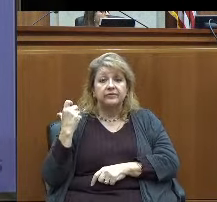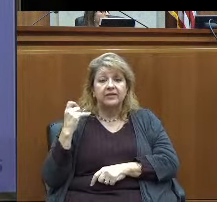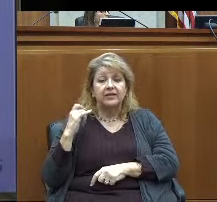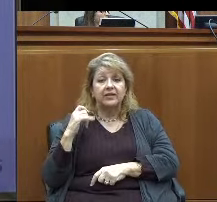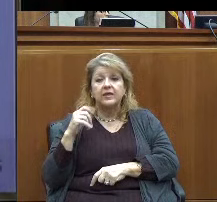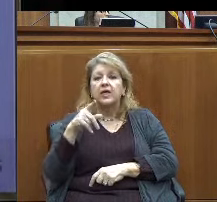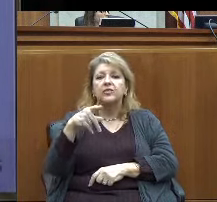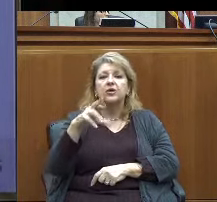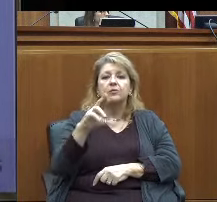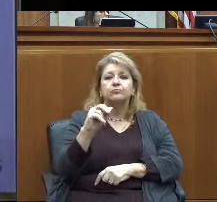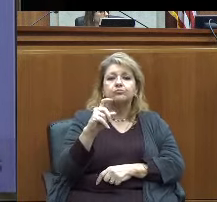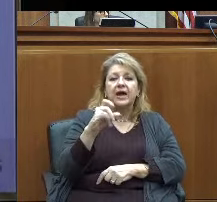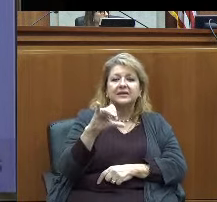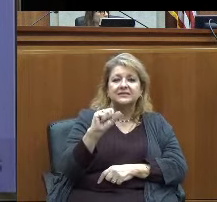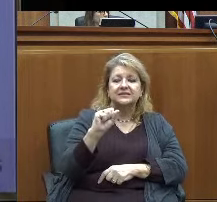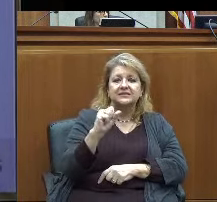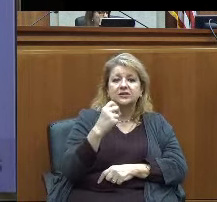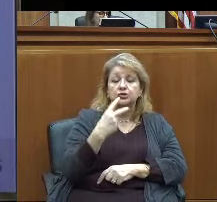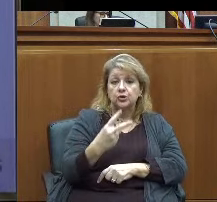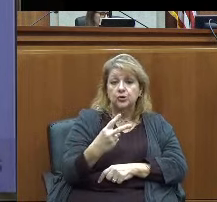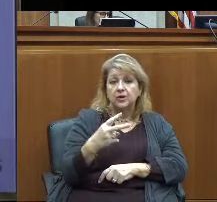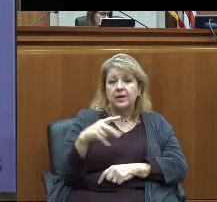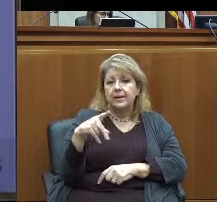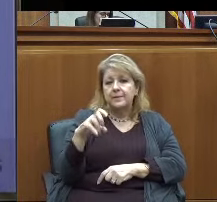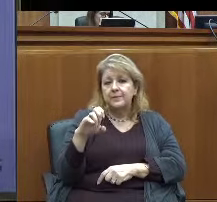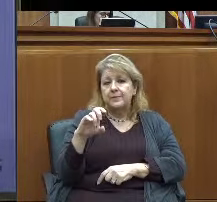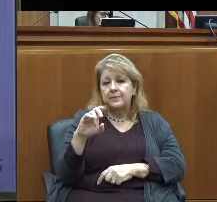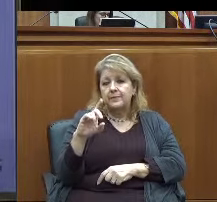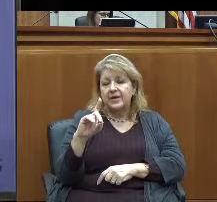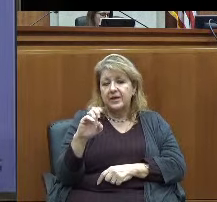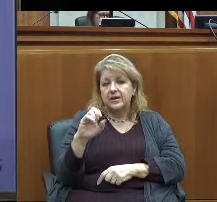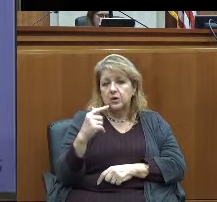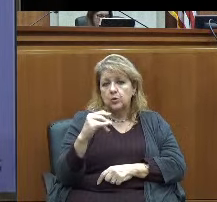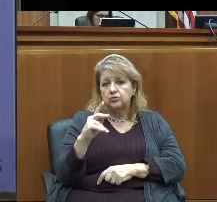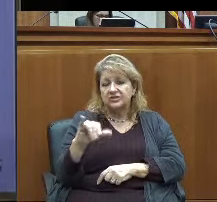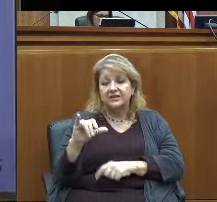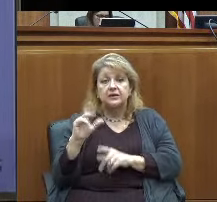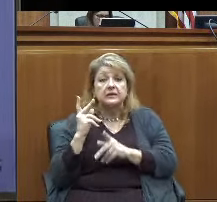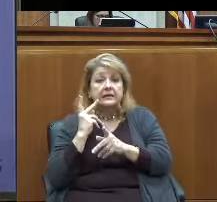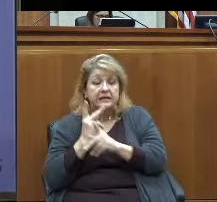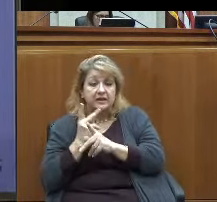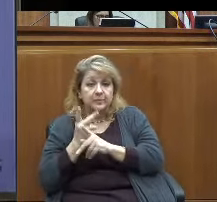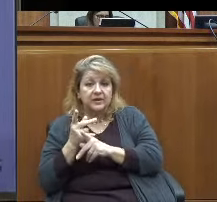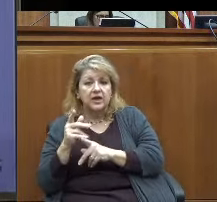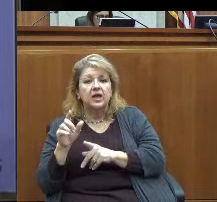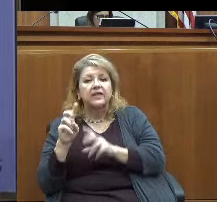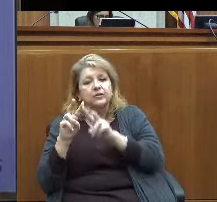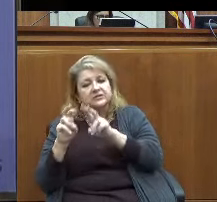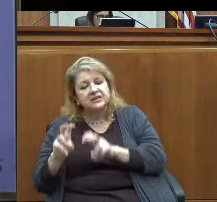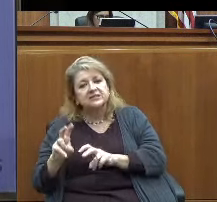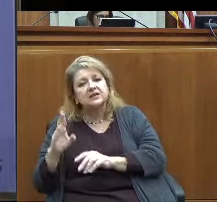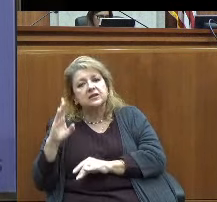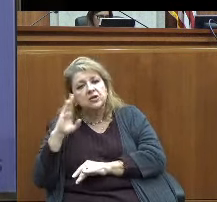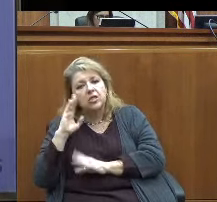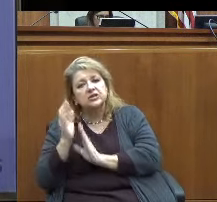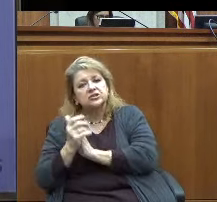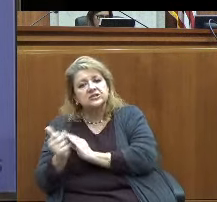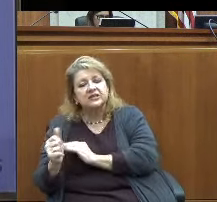The Praxis 2, which is the content and pedagogy assessments, remain required as they directly assess the knowledge and skills aligned to